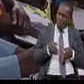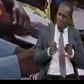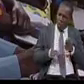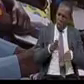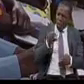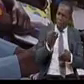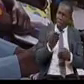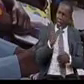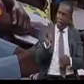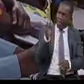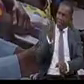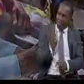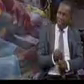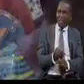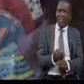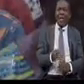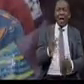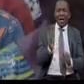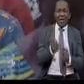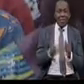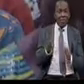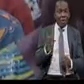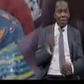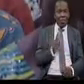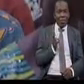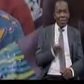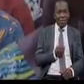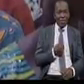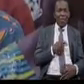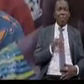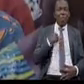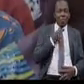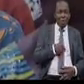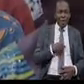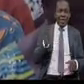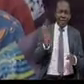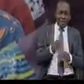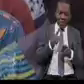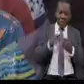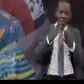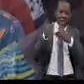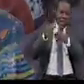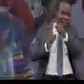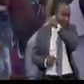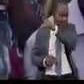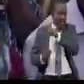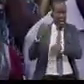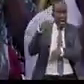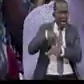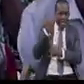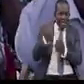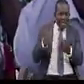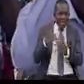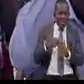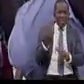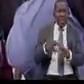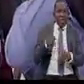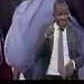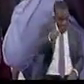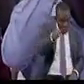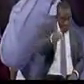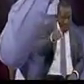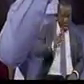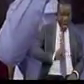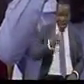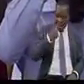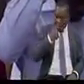us will get to the finishing line. Yeah. You, where are you? I'll see you on